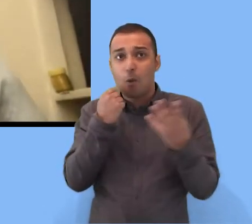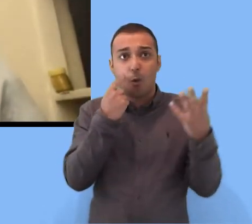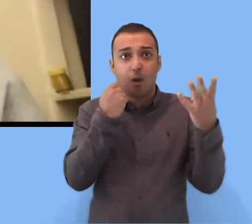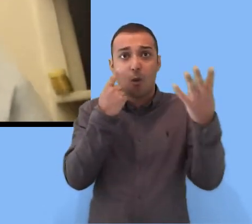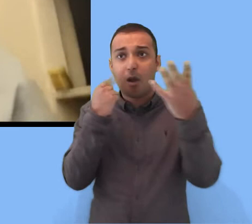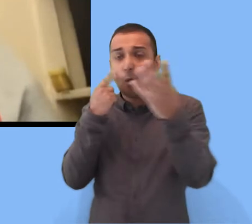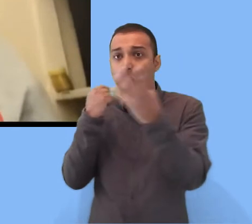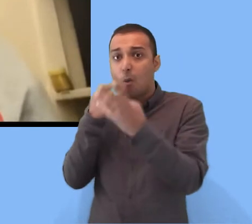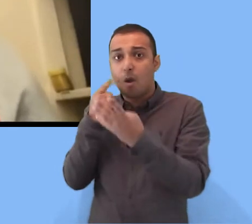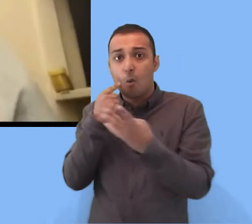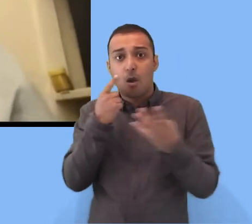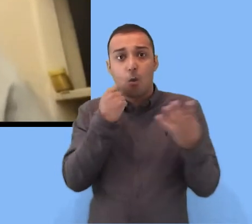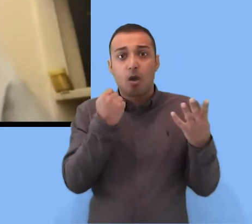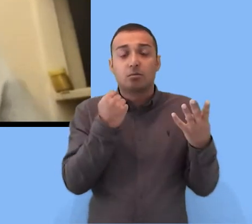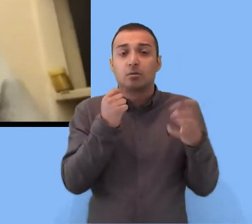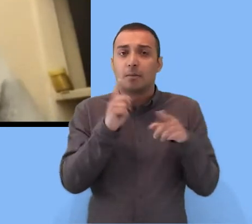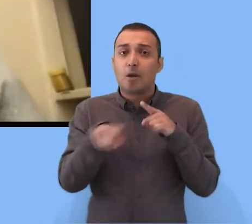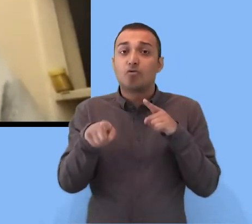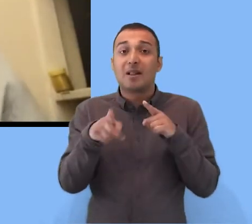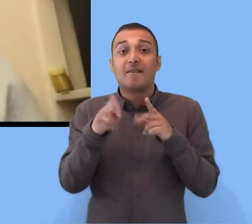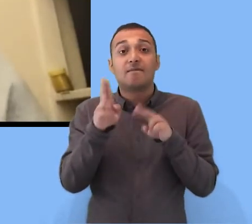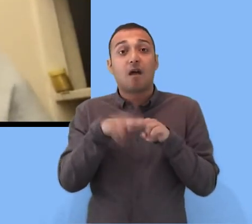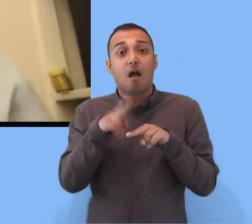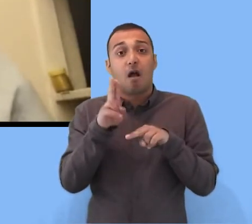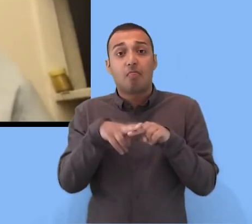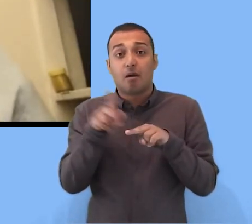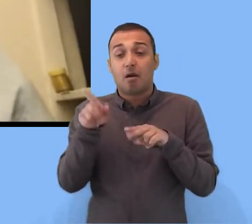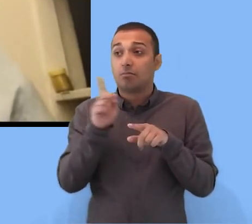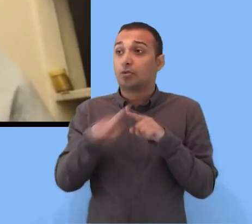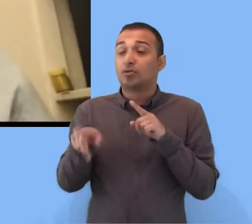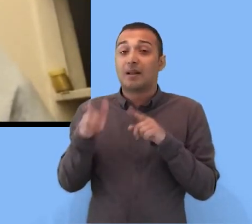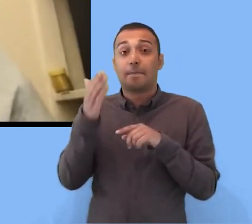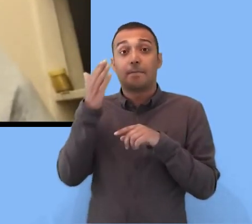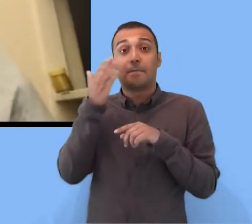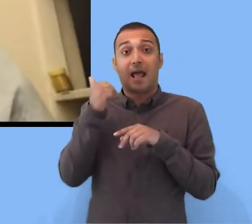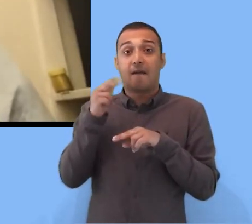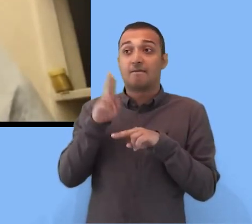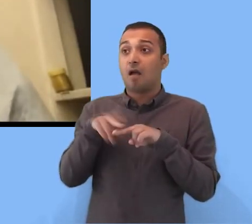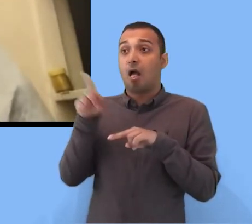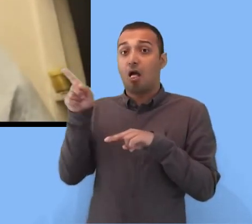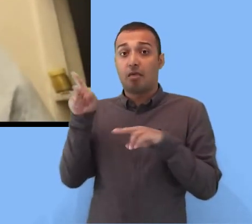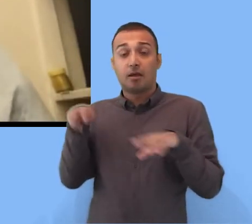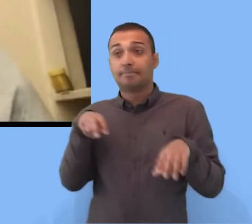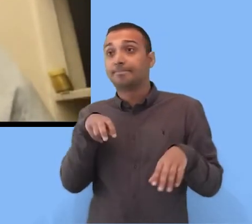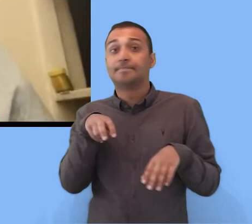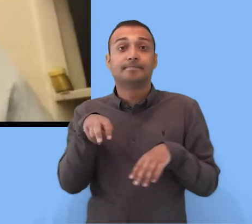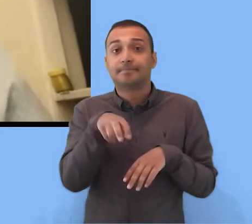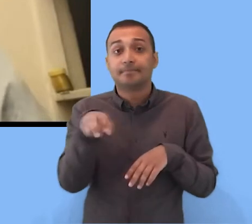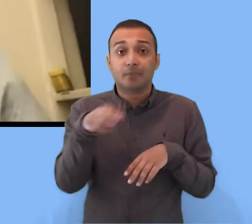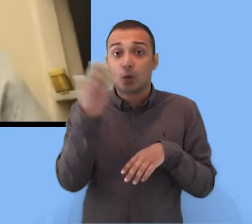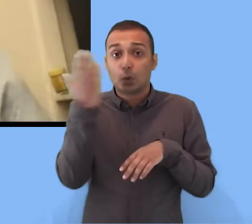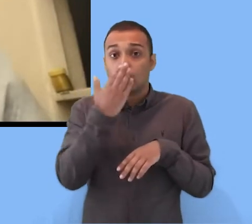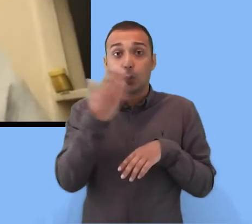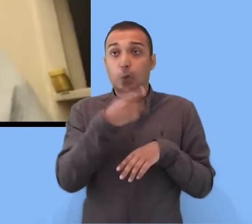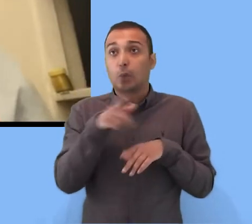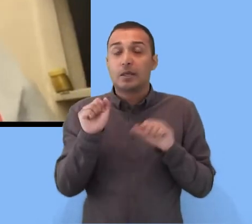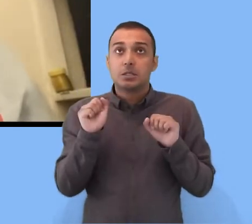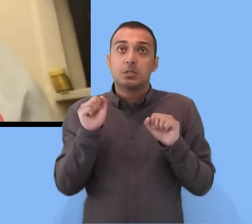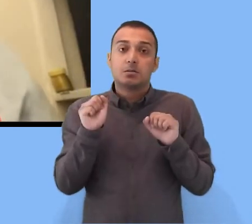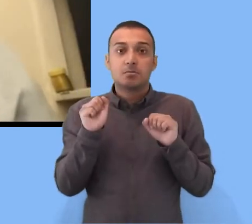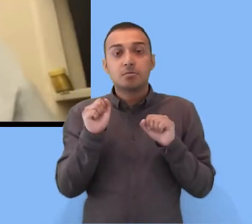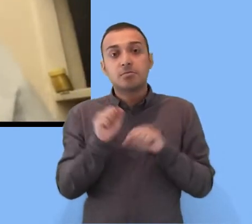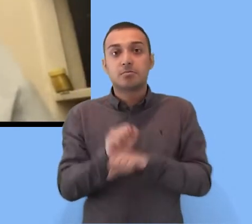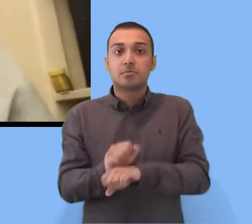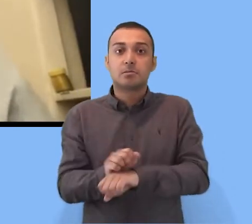Especially the dads, you know, Black dads, sometimes they struggle, you know, with coming into a setting because they're seeing a lot